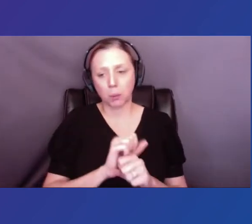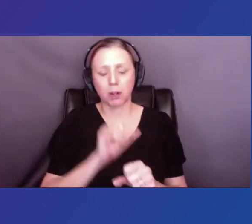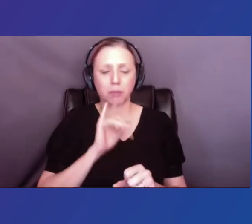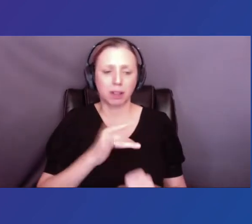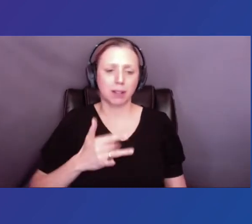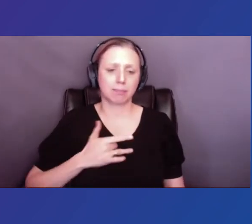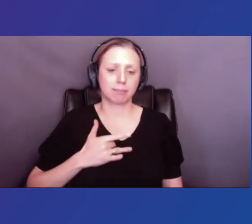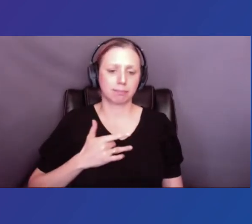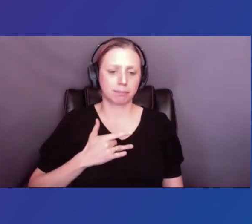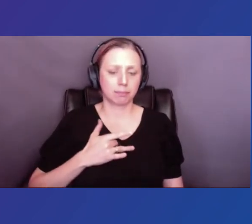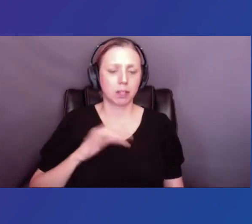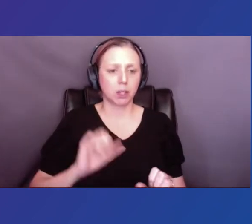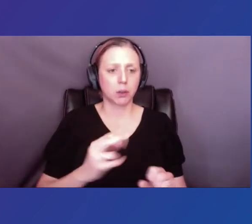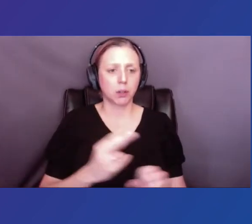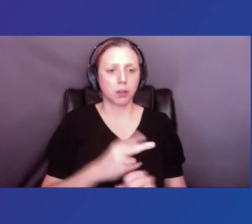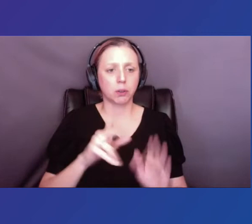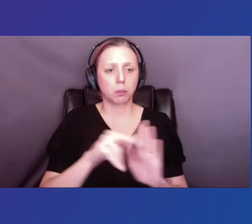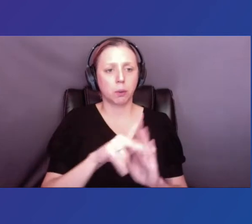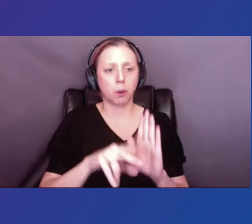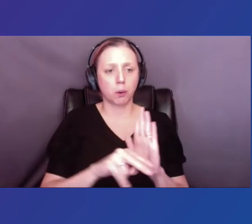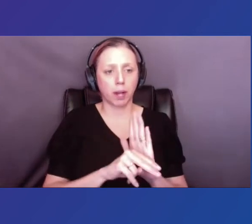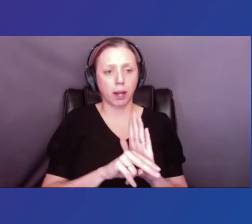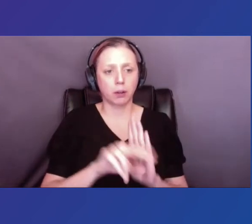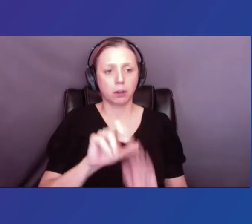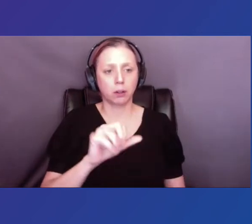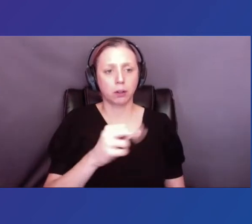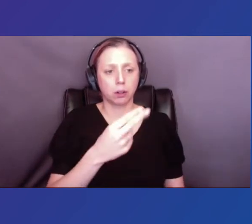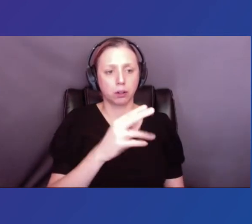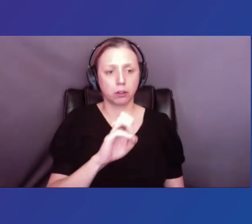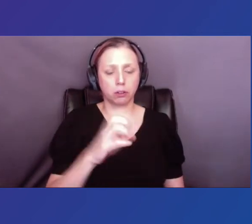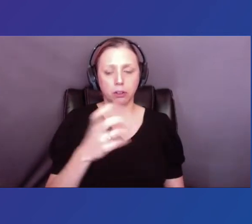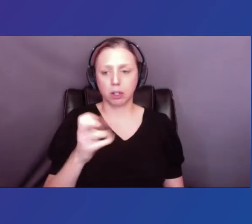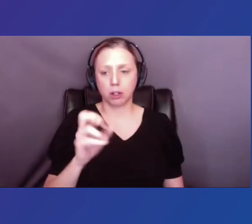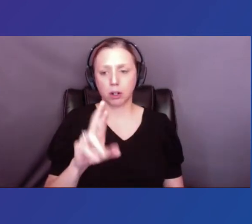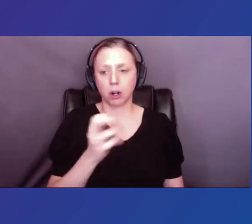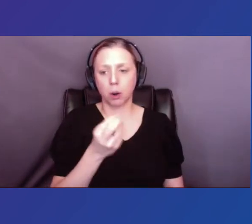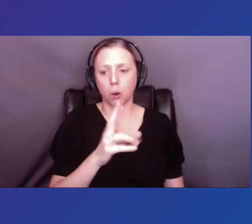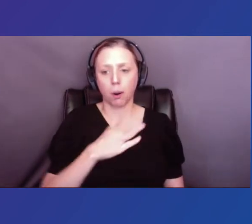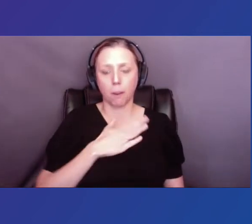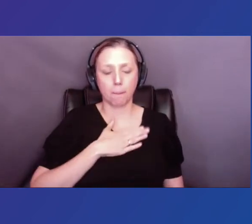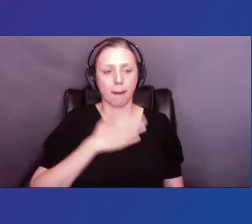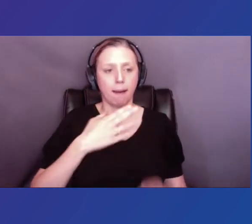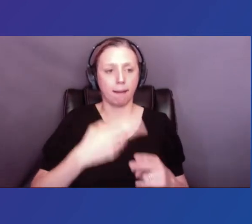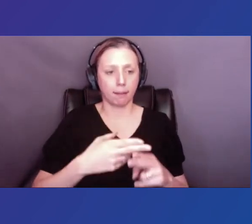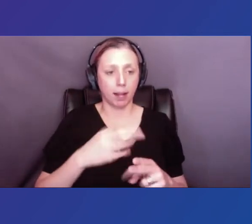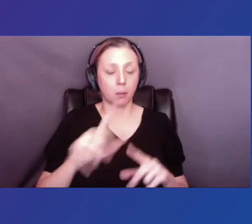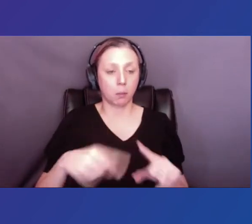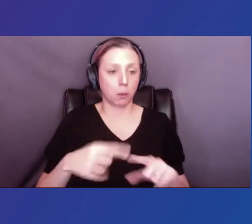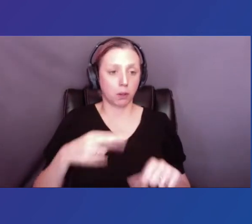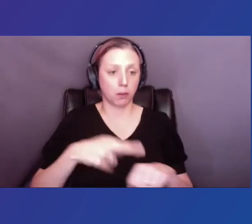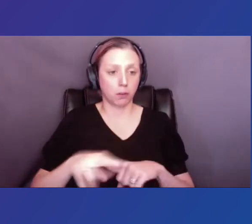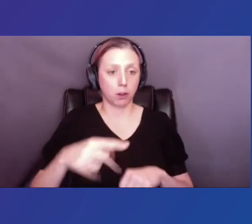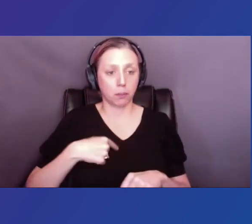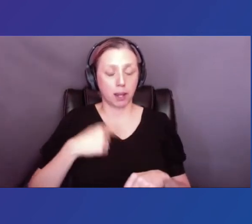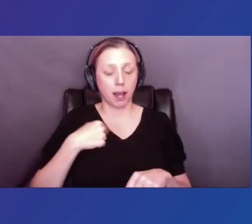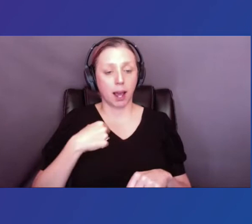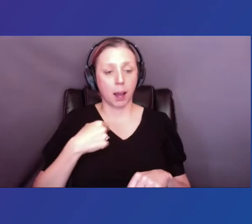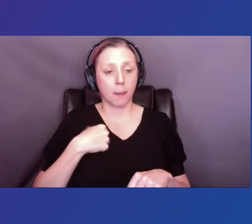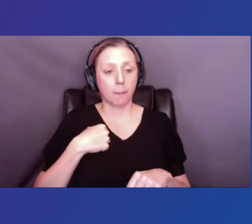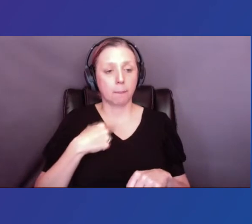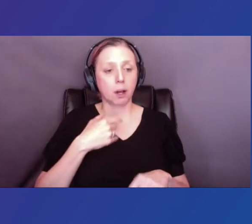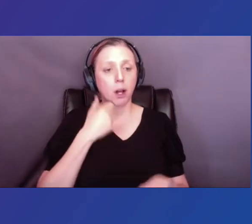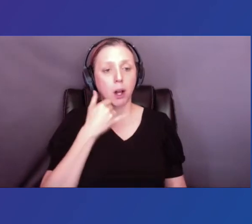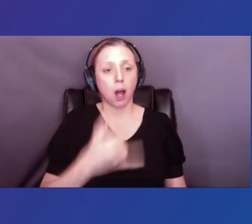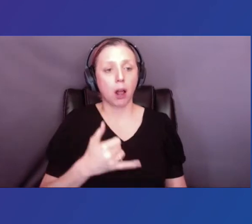You can use she or her or my name when you refer to me. I'm calling you now from